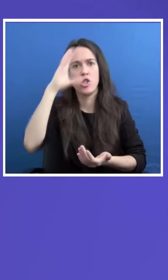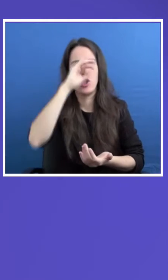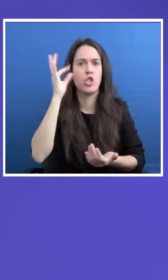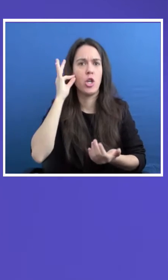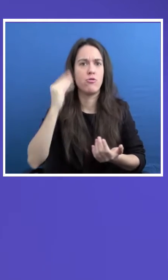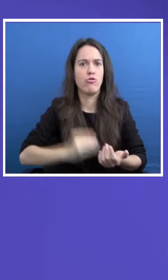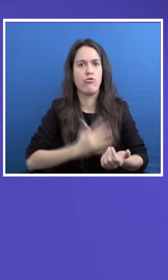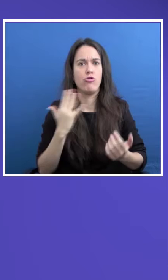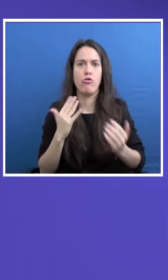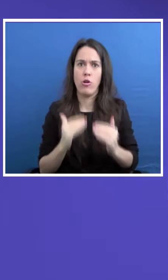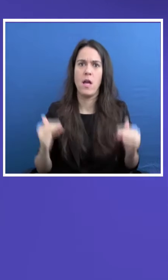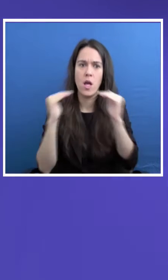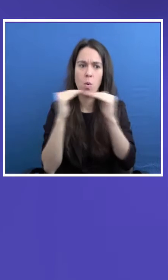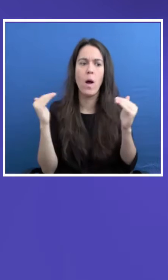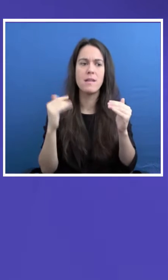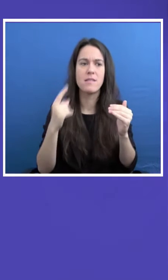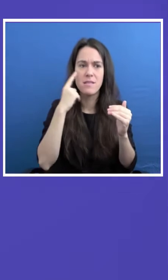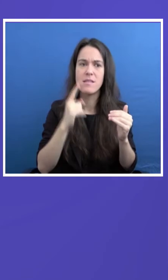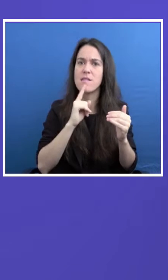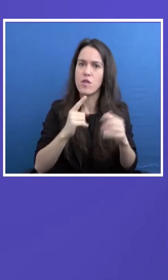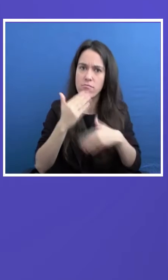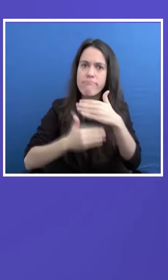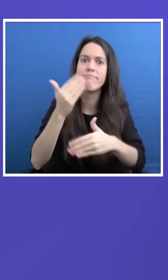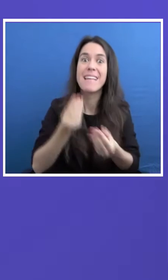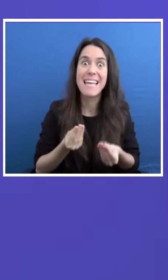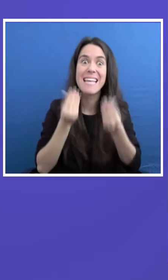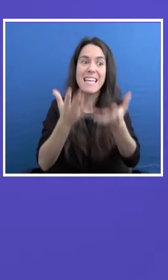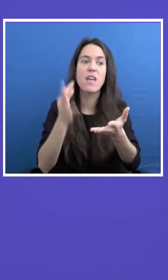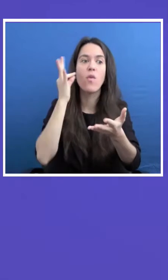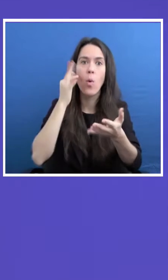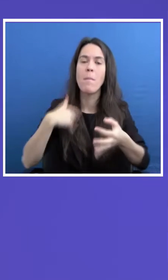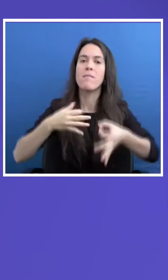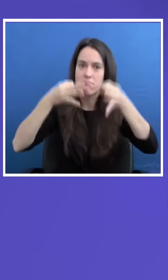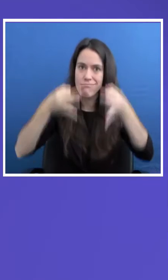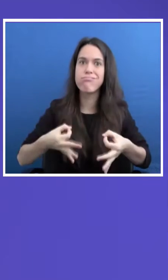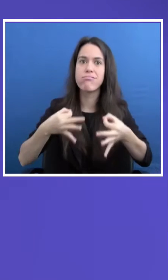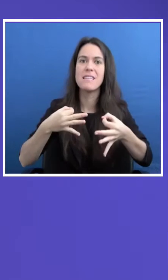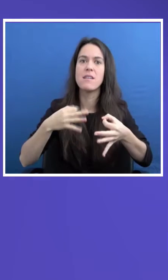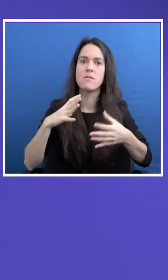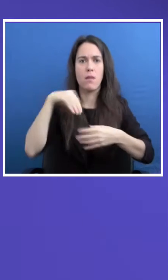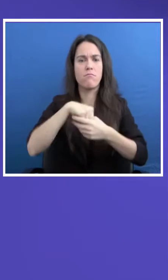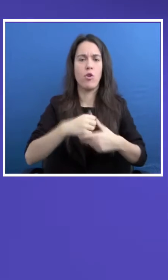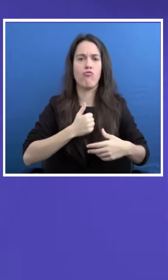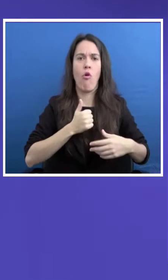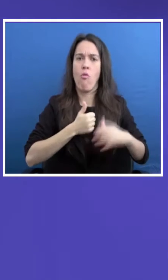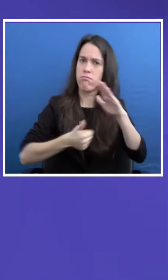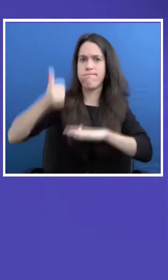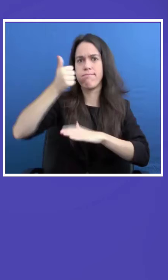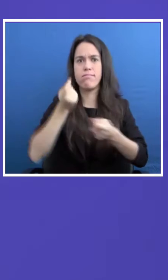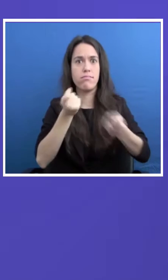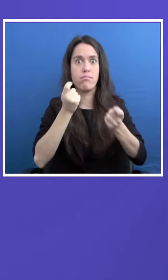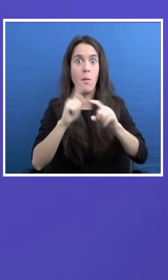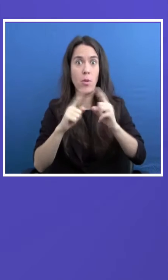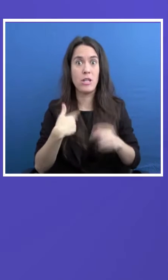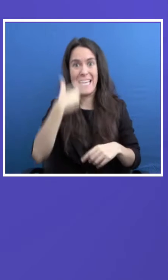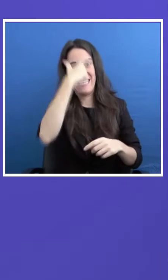place, and that they give women access to decision-making processes. But of course, as individual journalists, as female journalists,